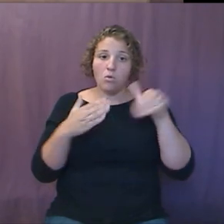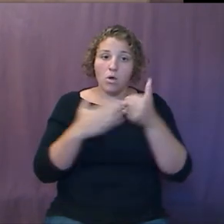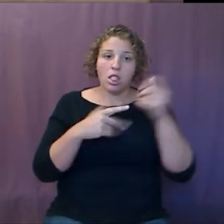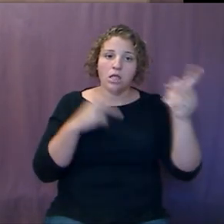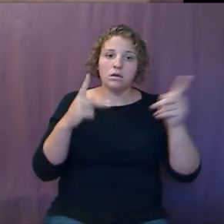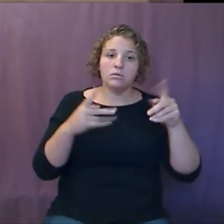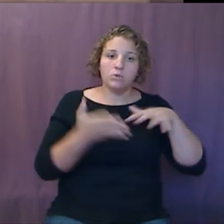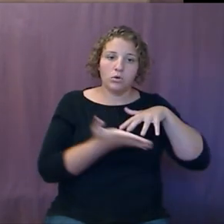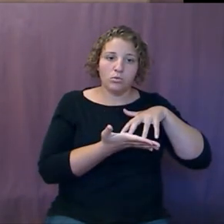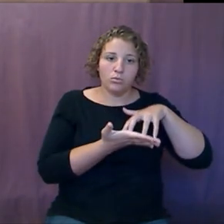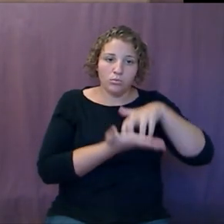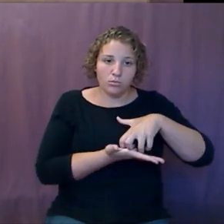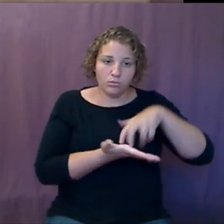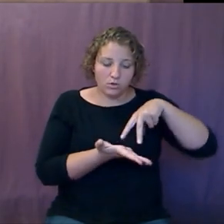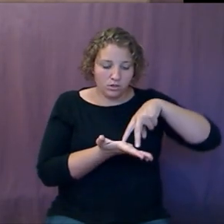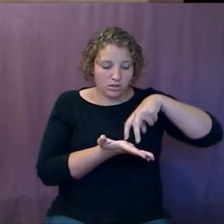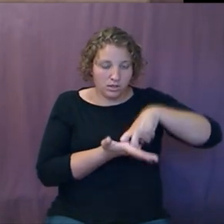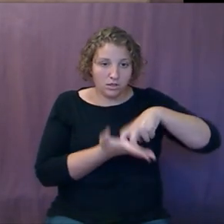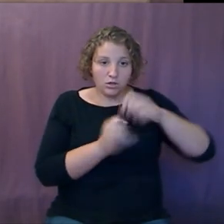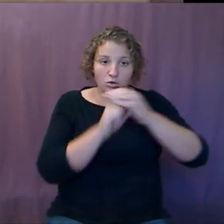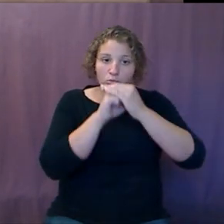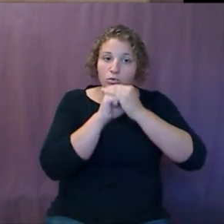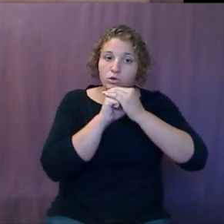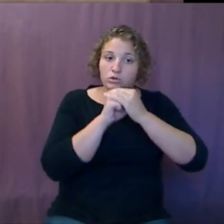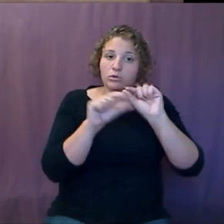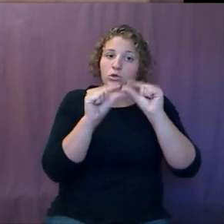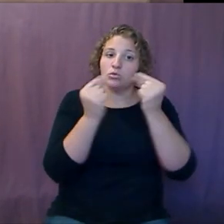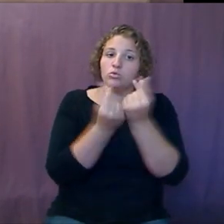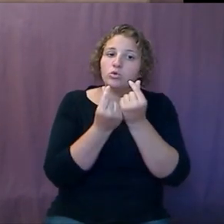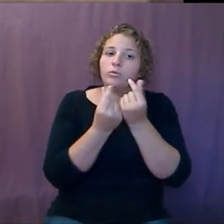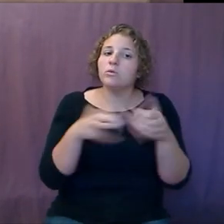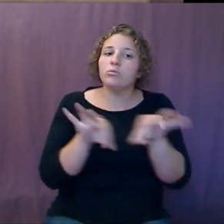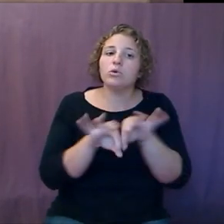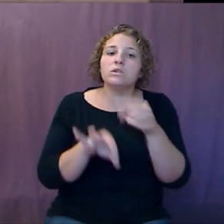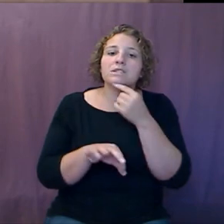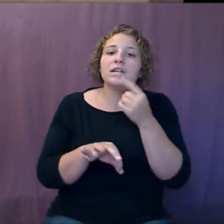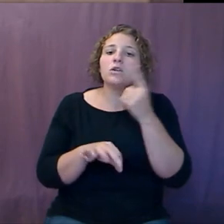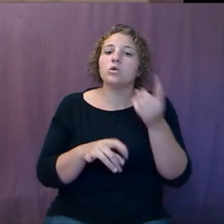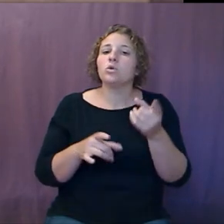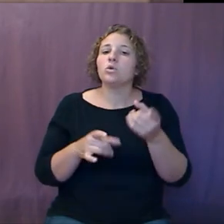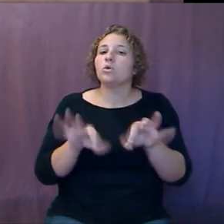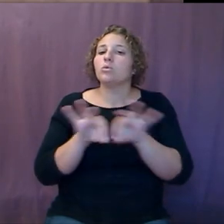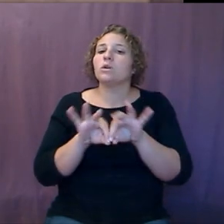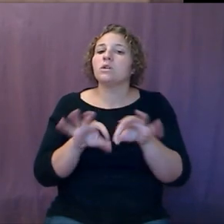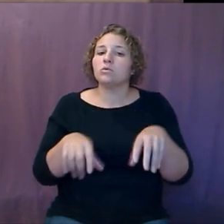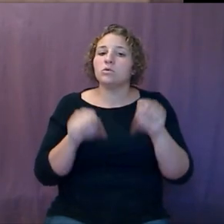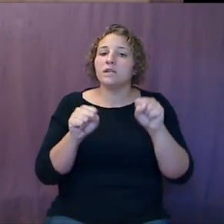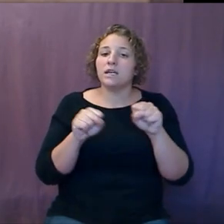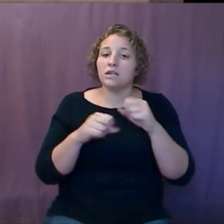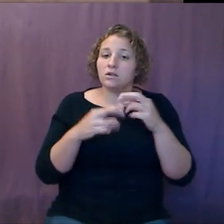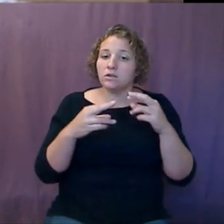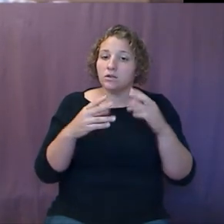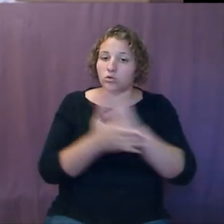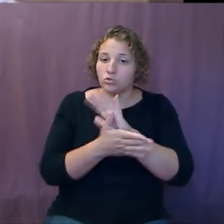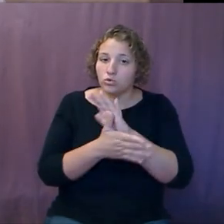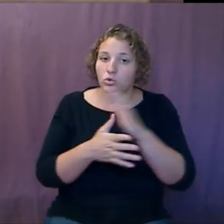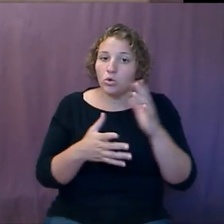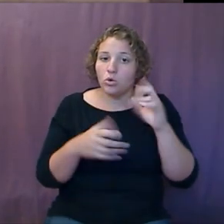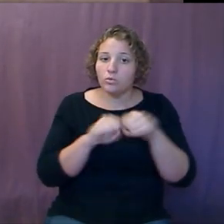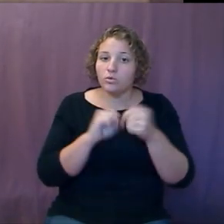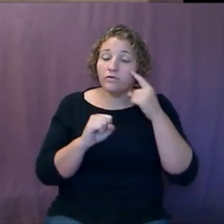worshiped him and most importantly a group that said you are worthy to take the scroll and to loose the seals for you were